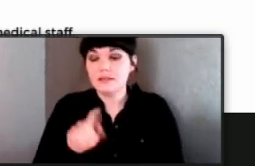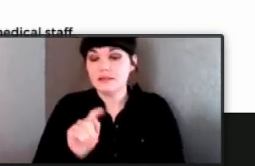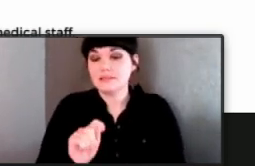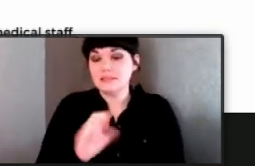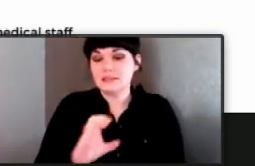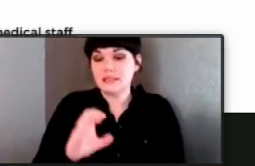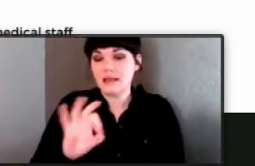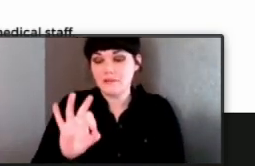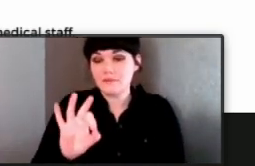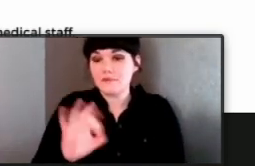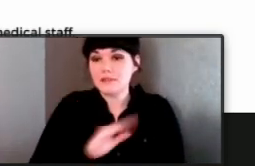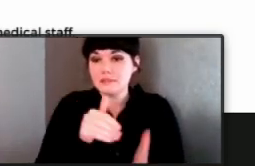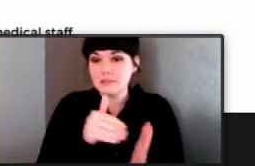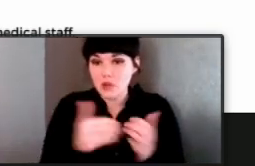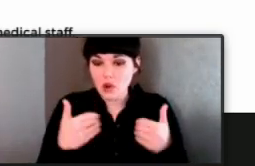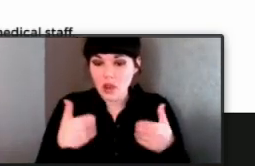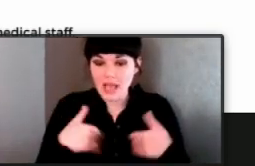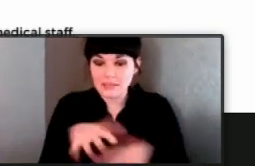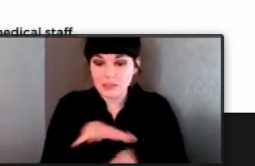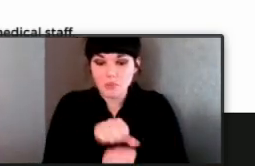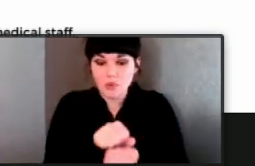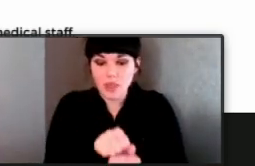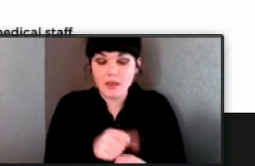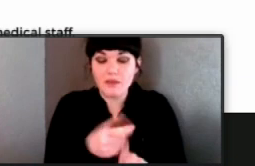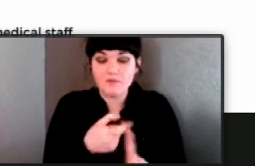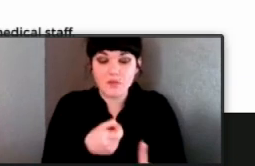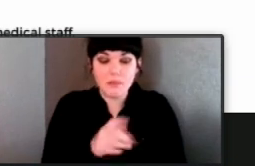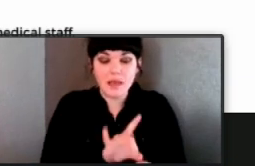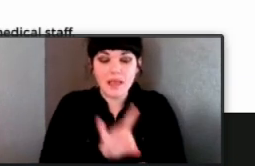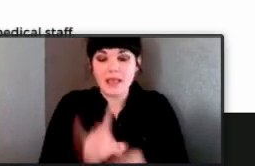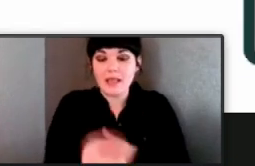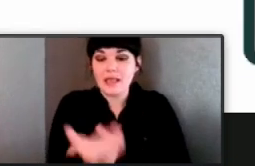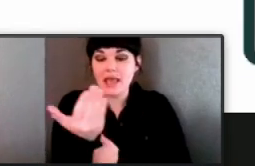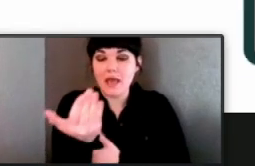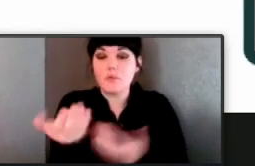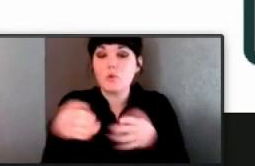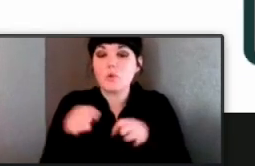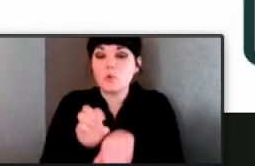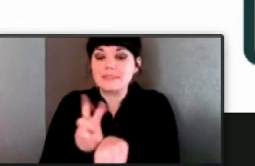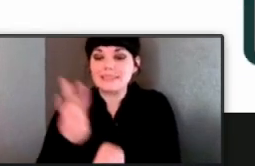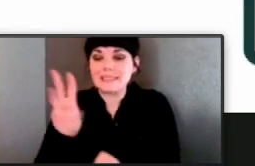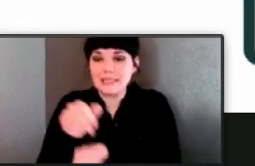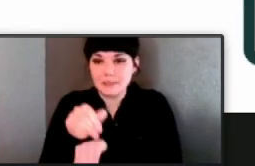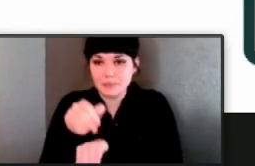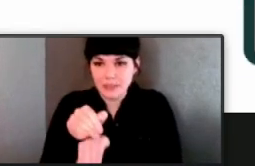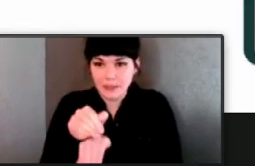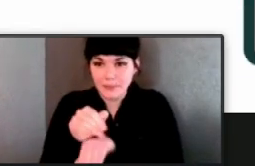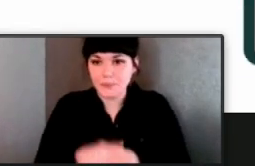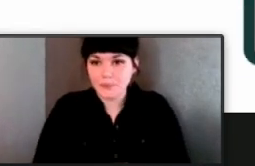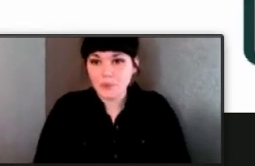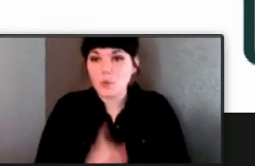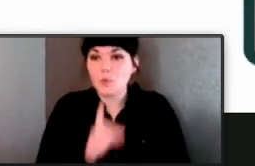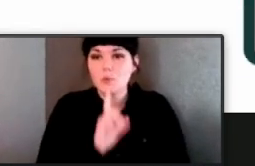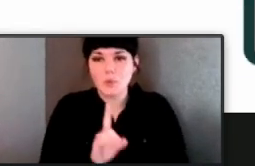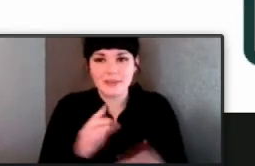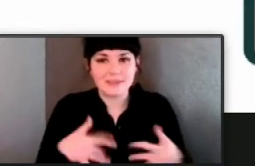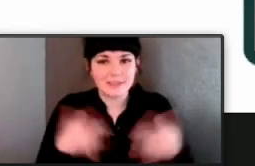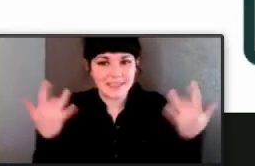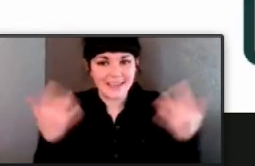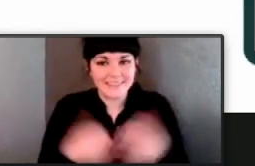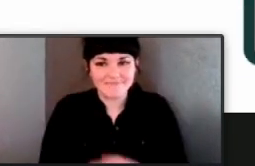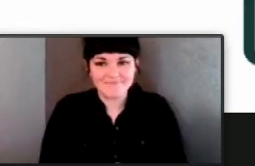appointments between 8 a.m. and 6 p.m. Next slide, please. And I'm really excited to announce our